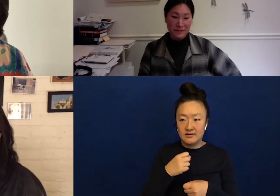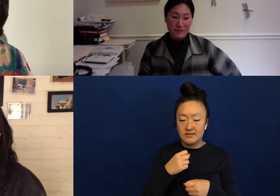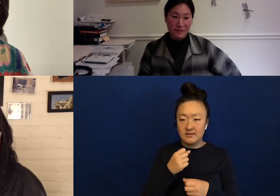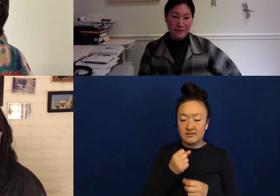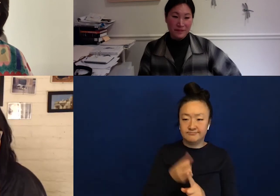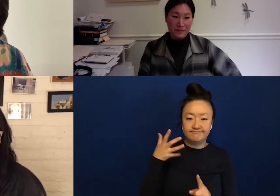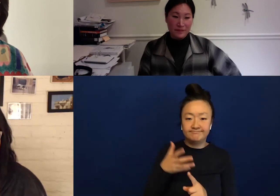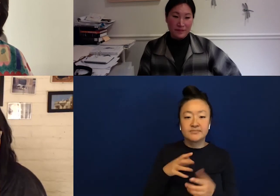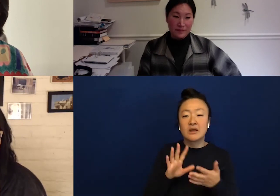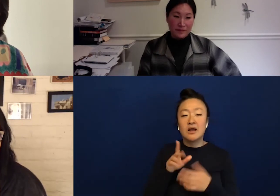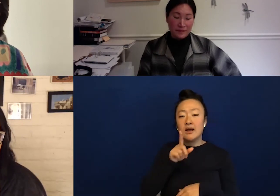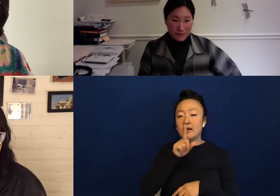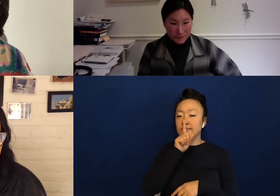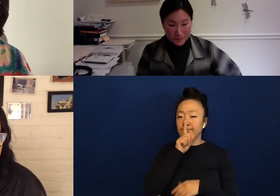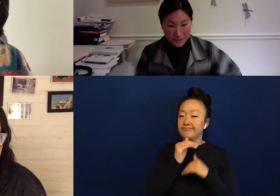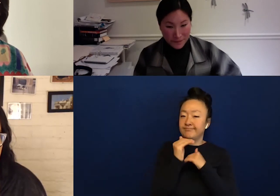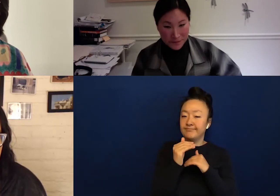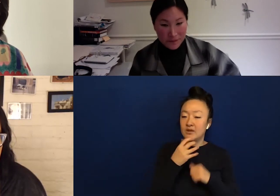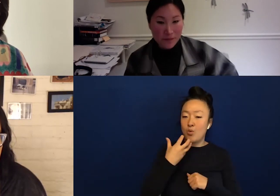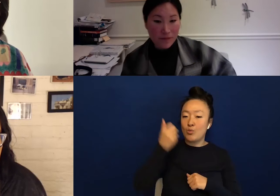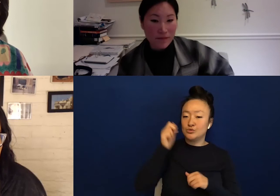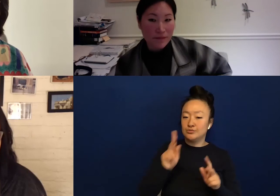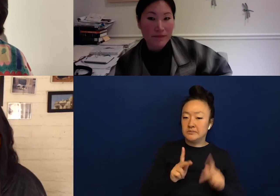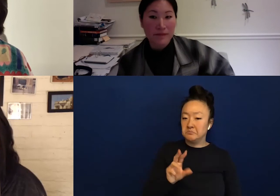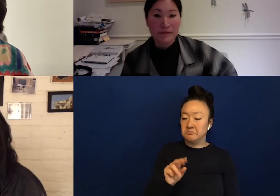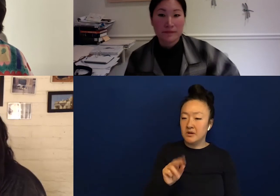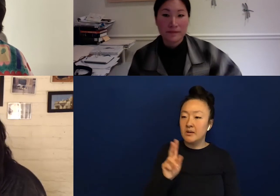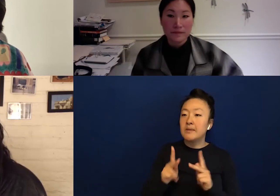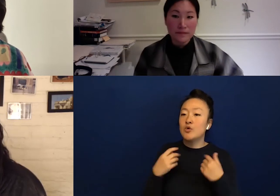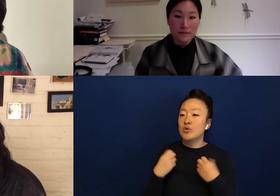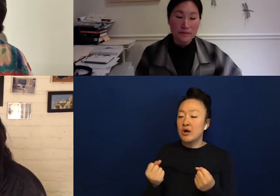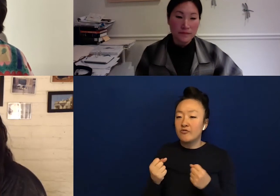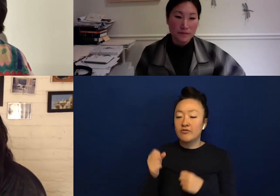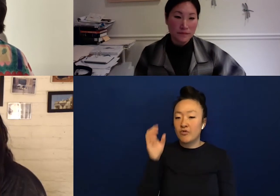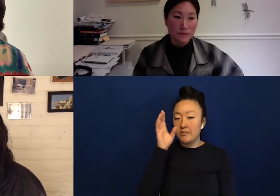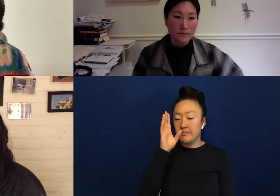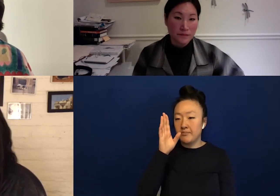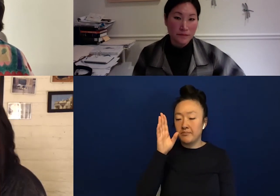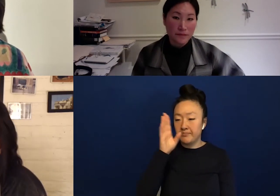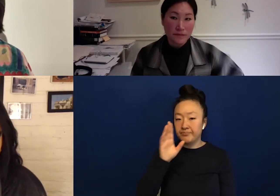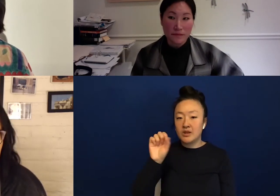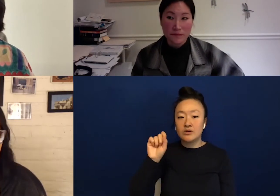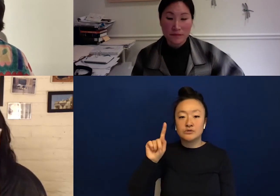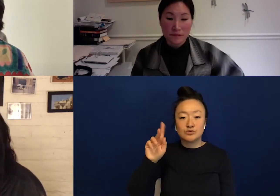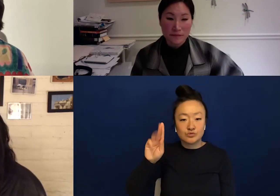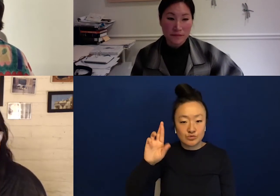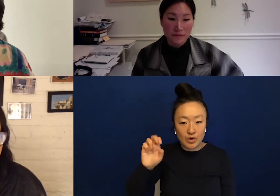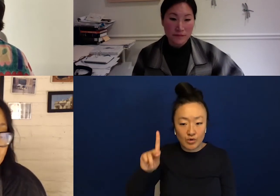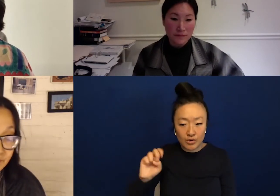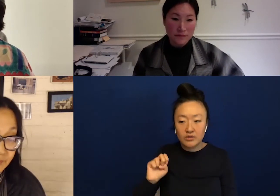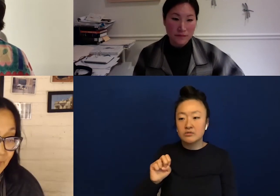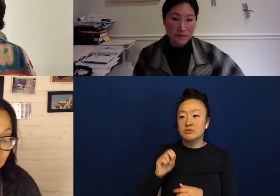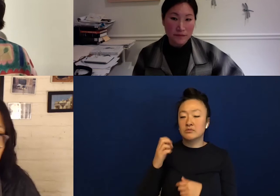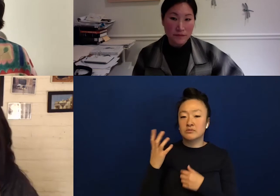it's not just for older people. It's for people recovering from strokes. It's for people with autism. It's for people with all sorts